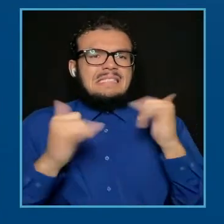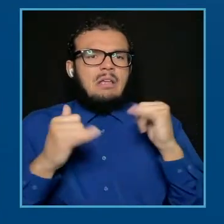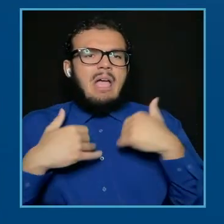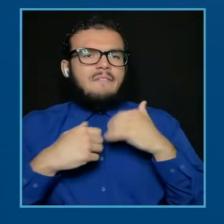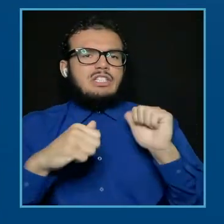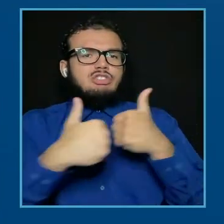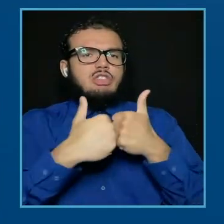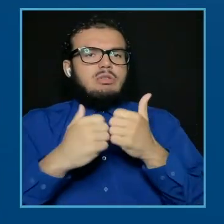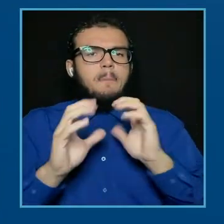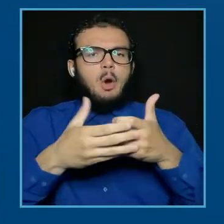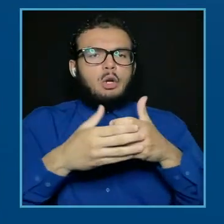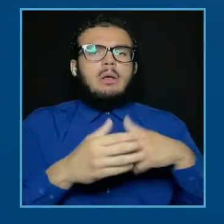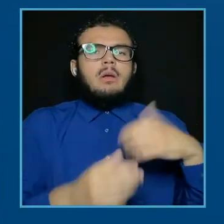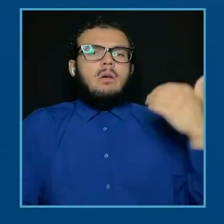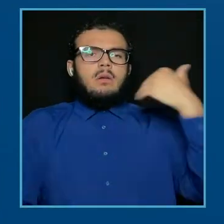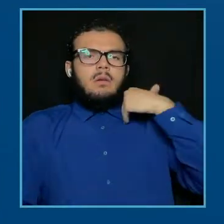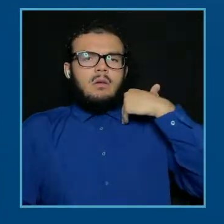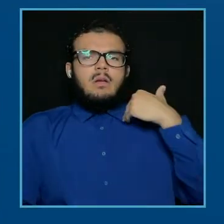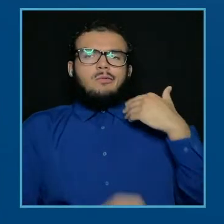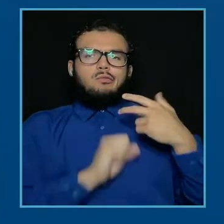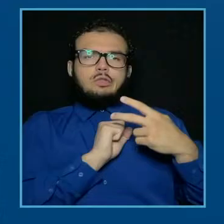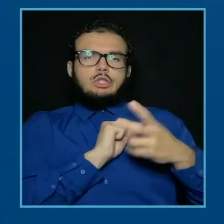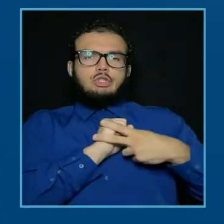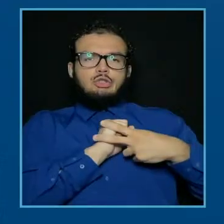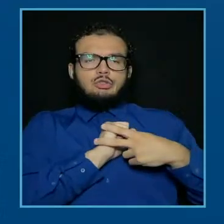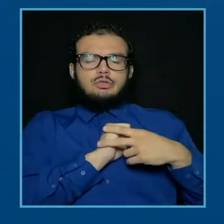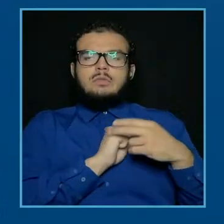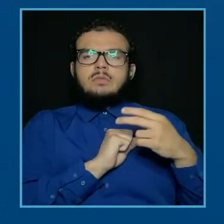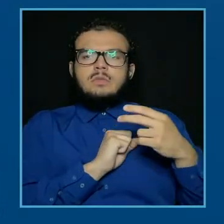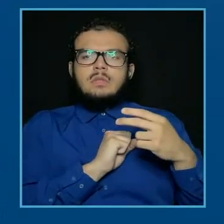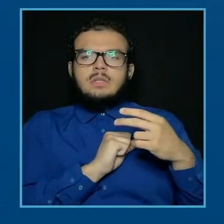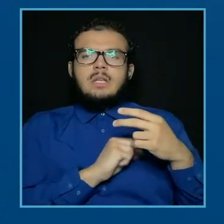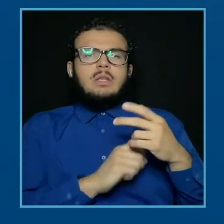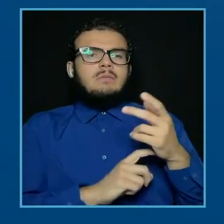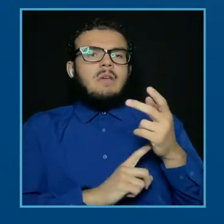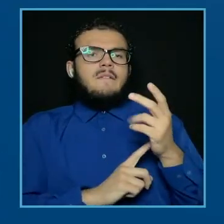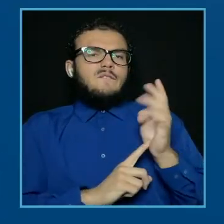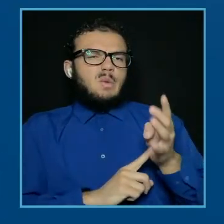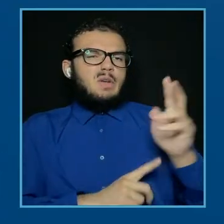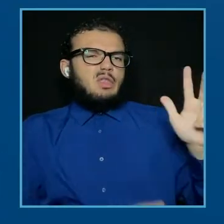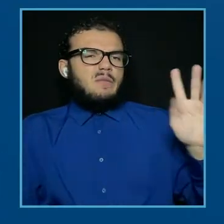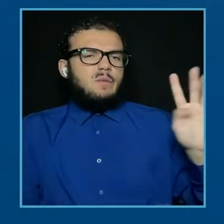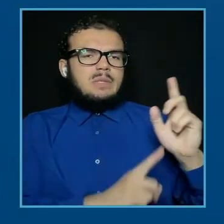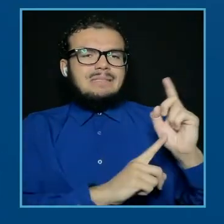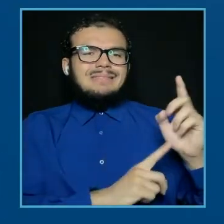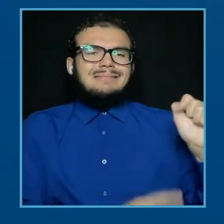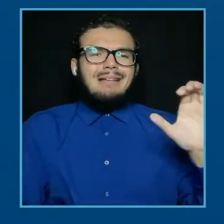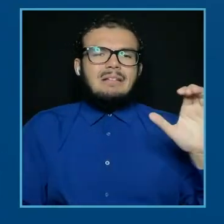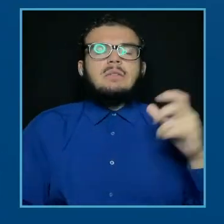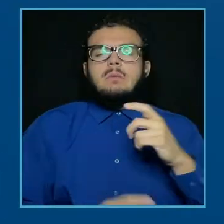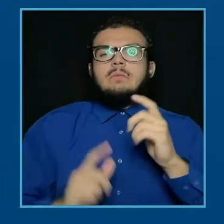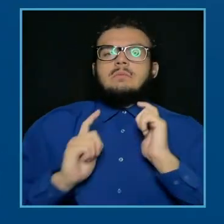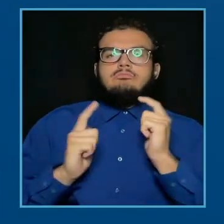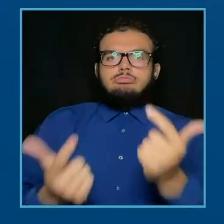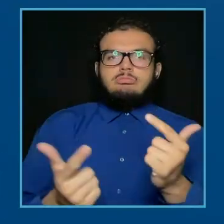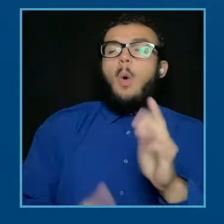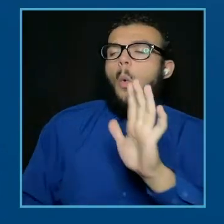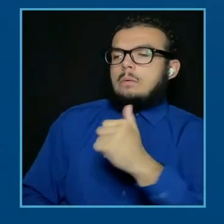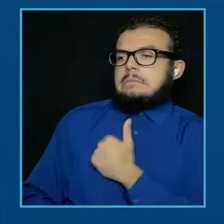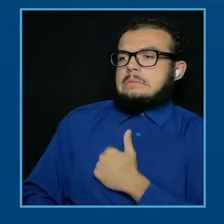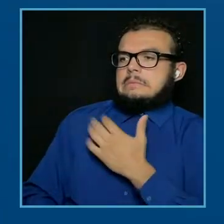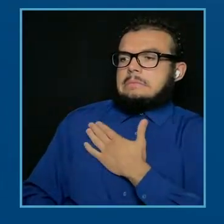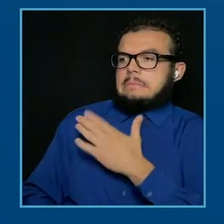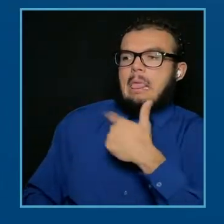parties previously reserved 4 minutes and 34 seconds for. Sorry. Yes, ma'am. Yes, ma'am. Jumped.